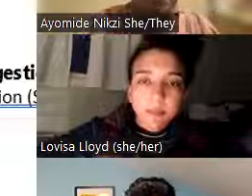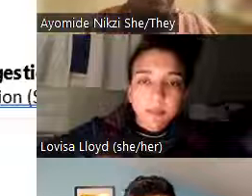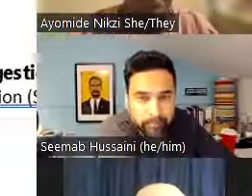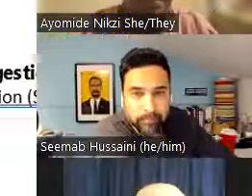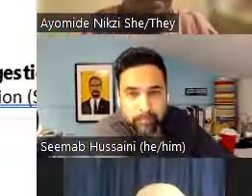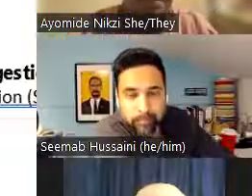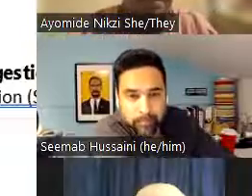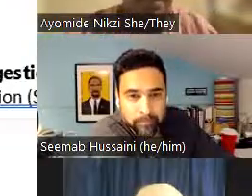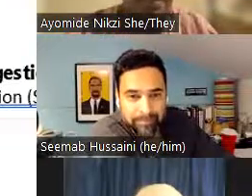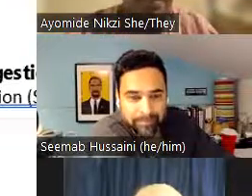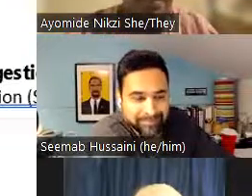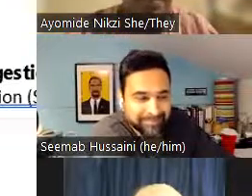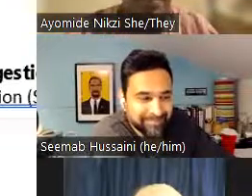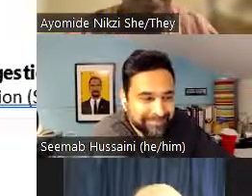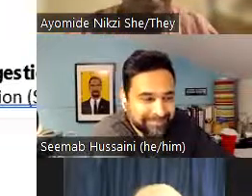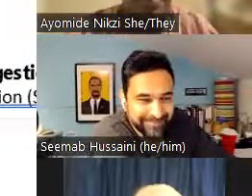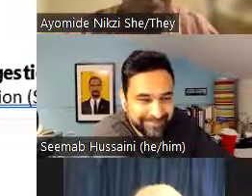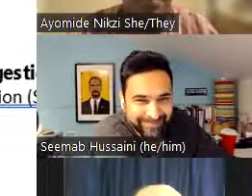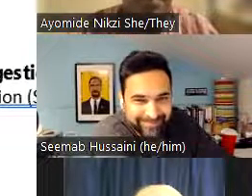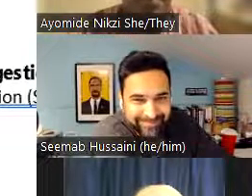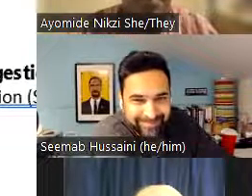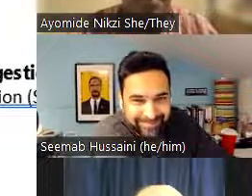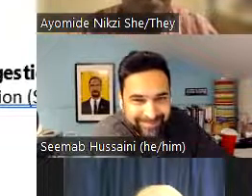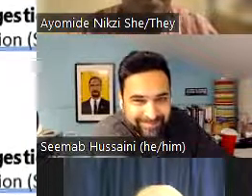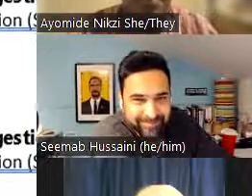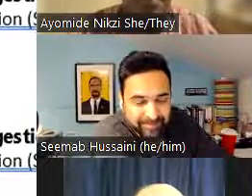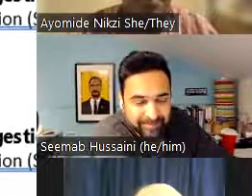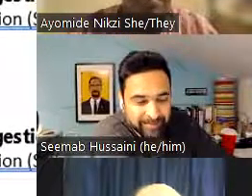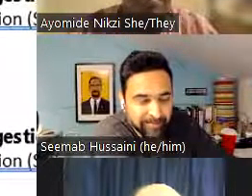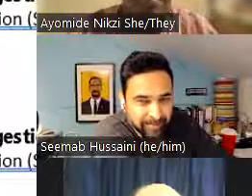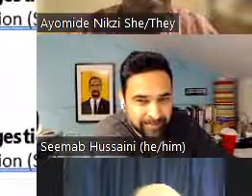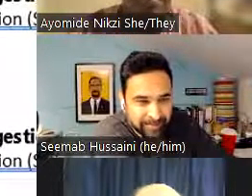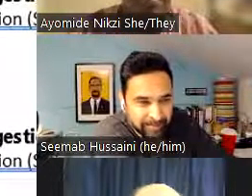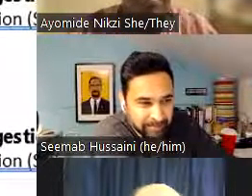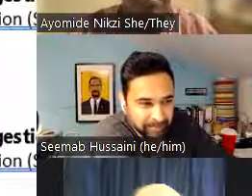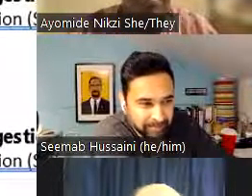I feel you. I don't like being told not to do things. And